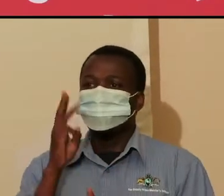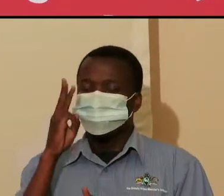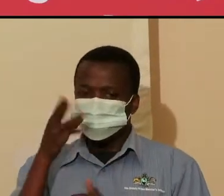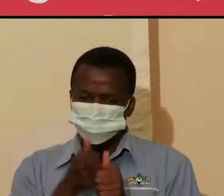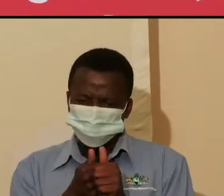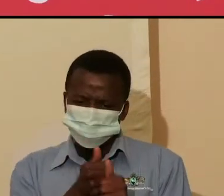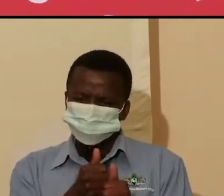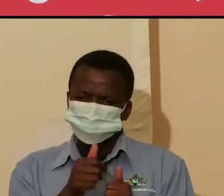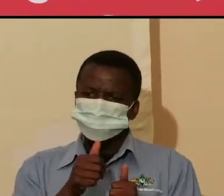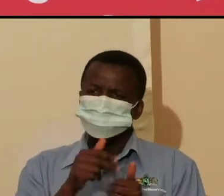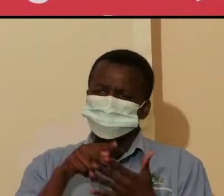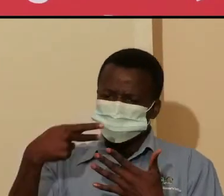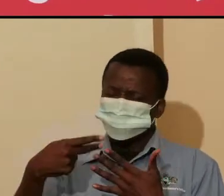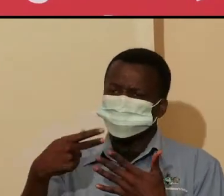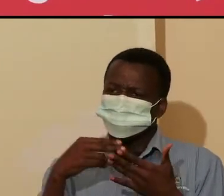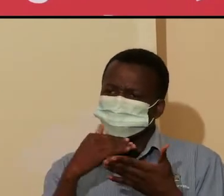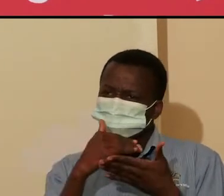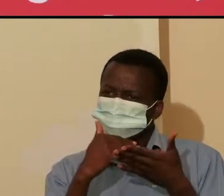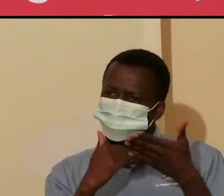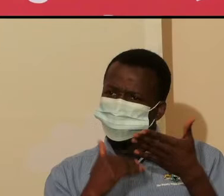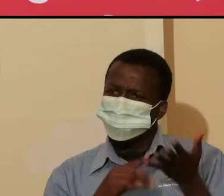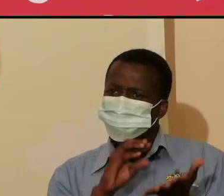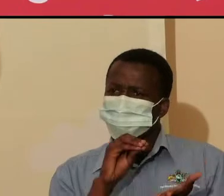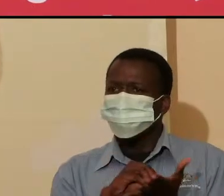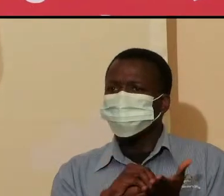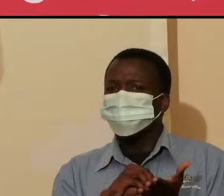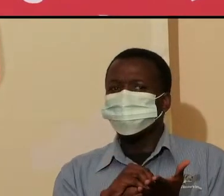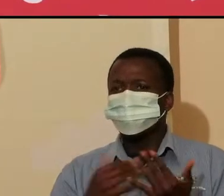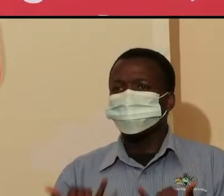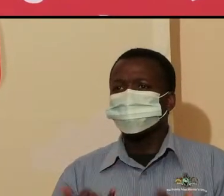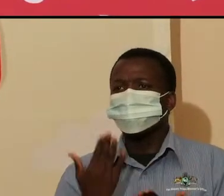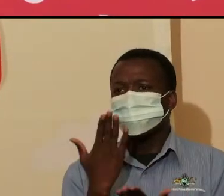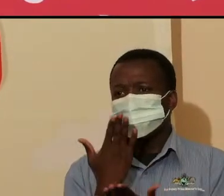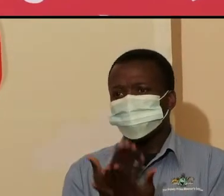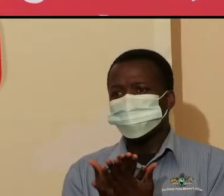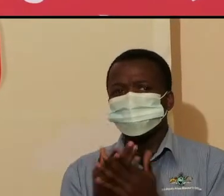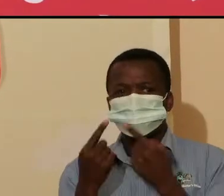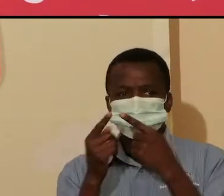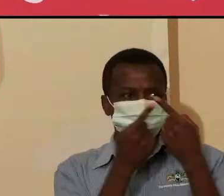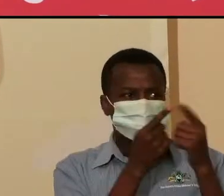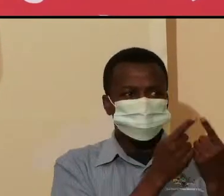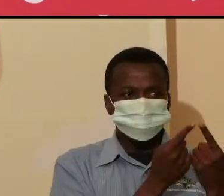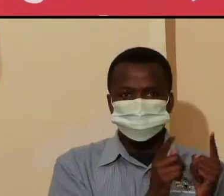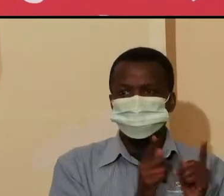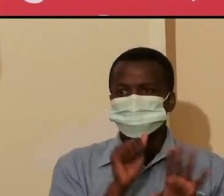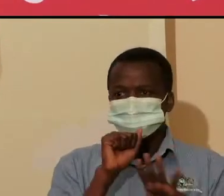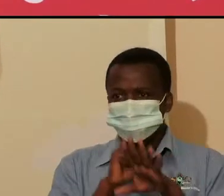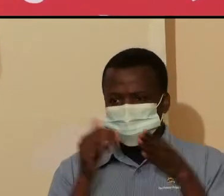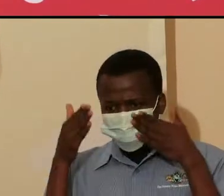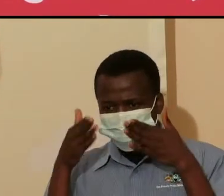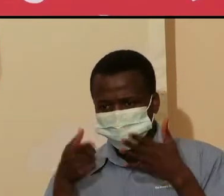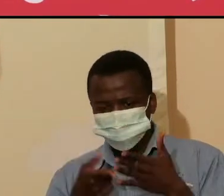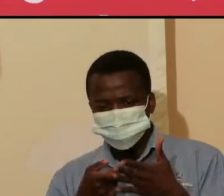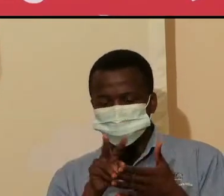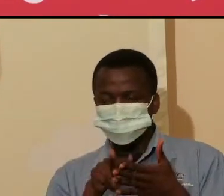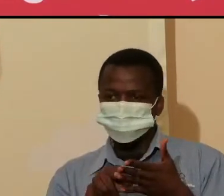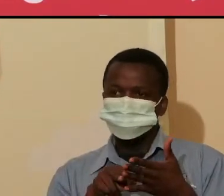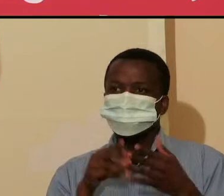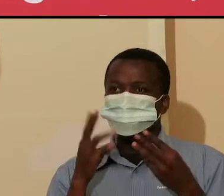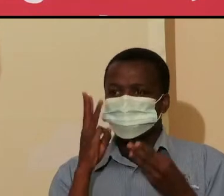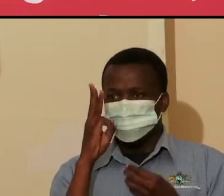it. And I request that we all cooperate and be able to take